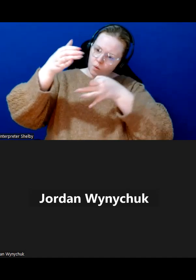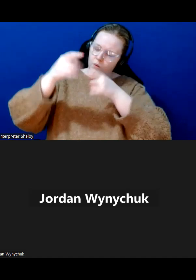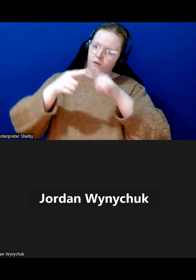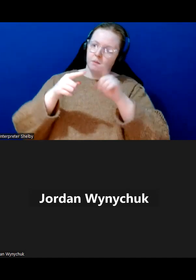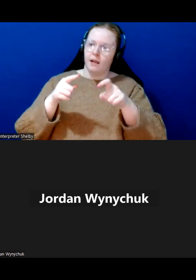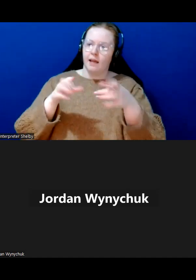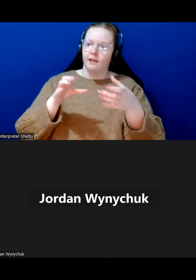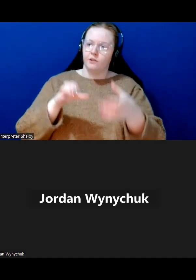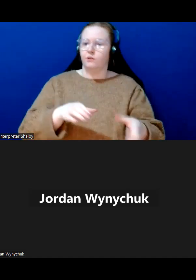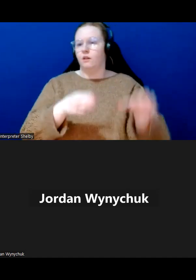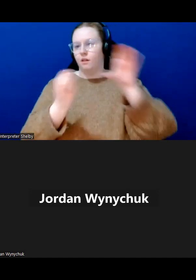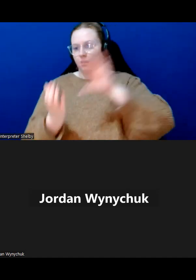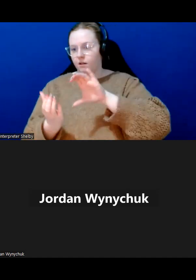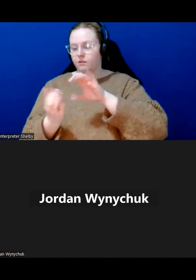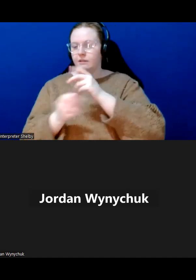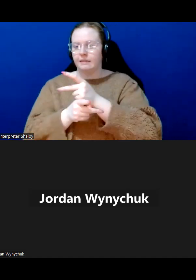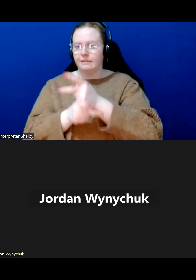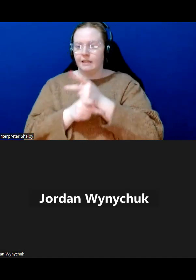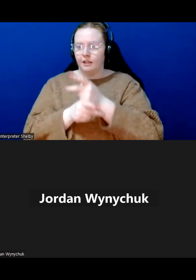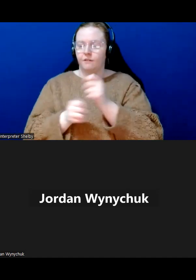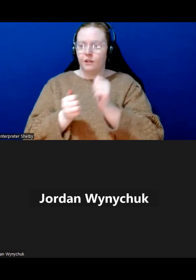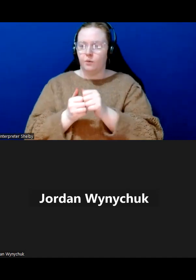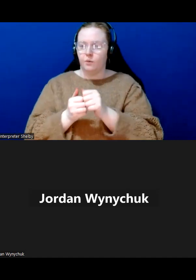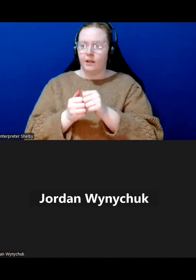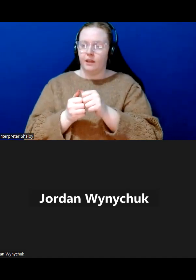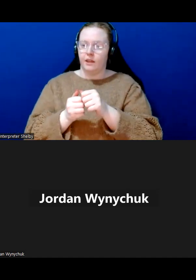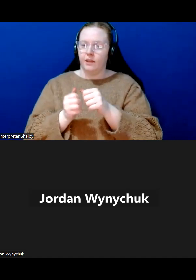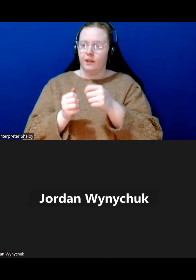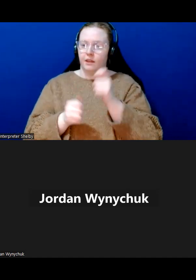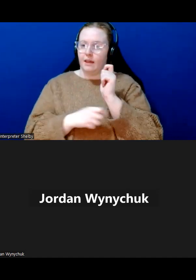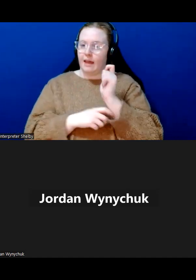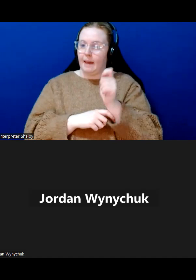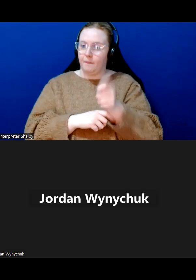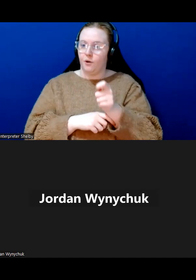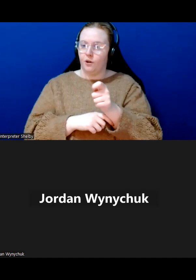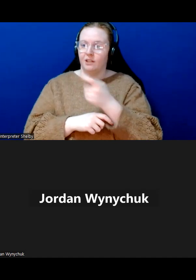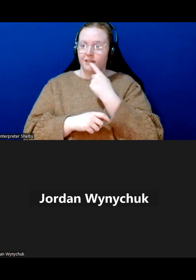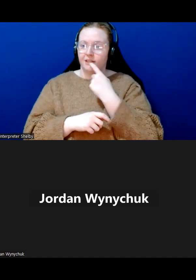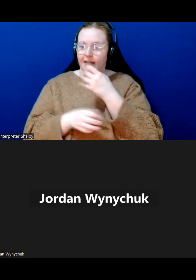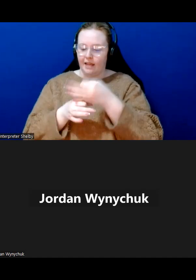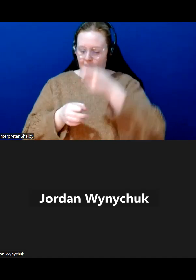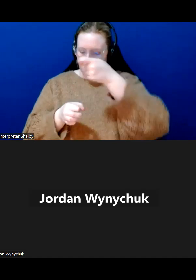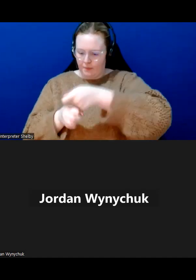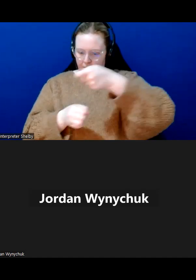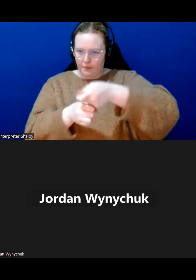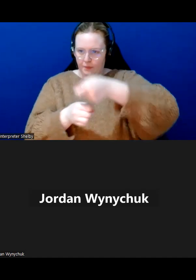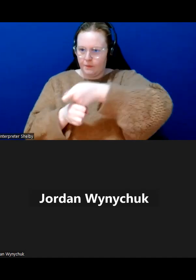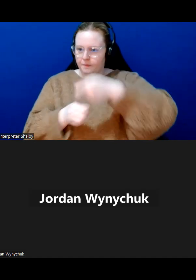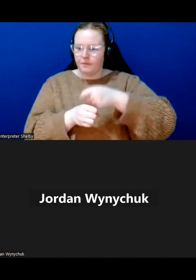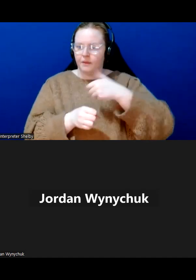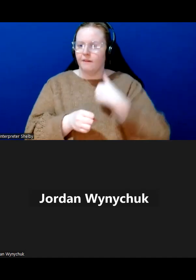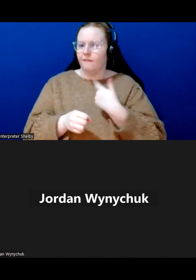with very gently with a nail and a hammer to get the holes plugged out because the hard plastic was still